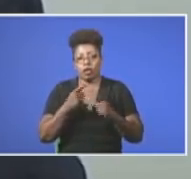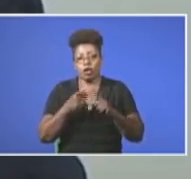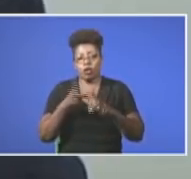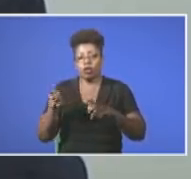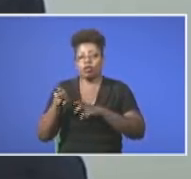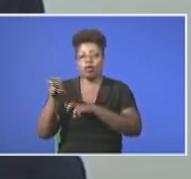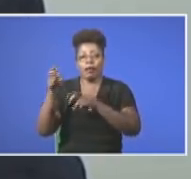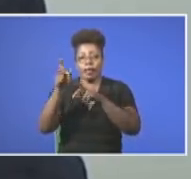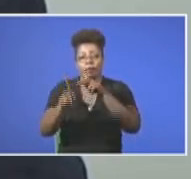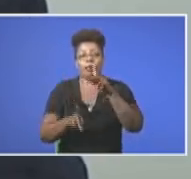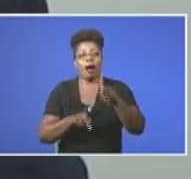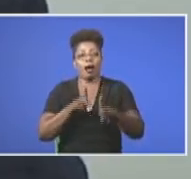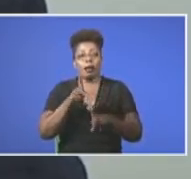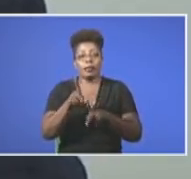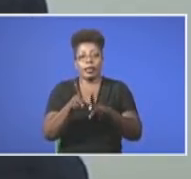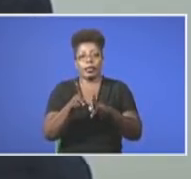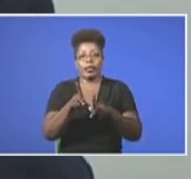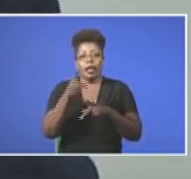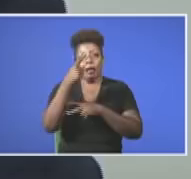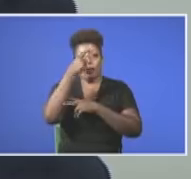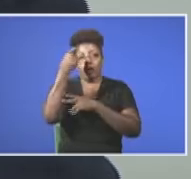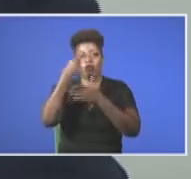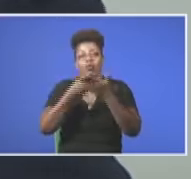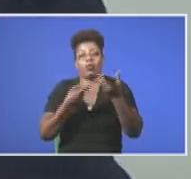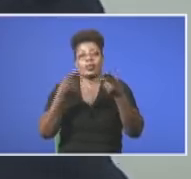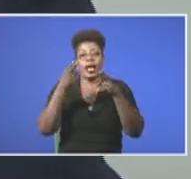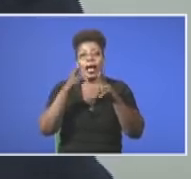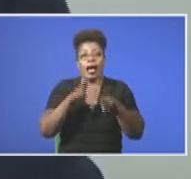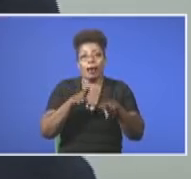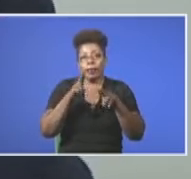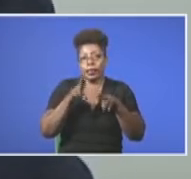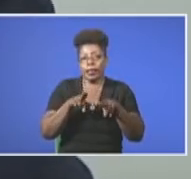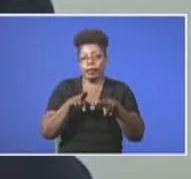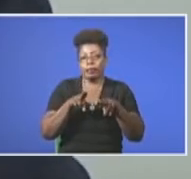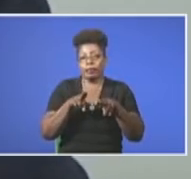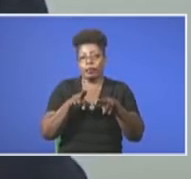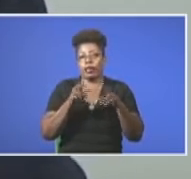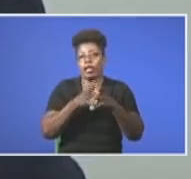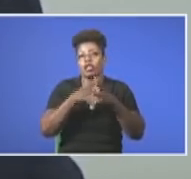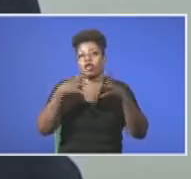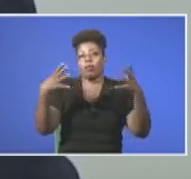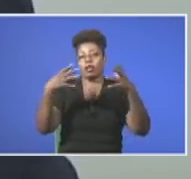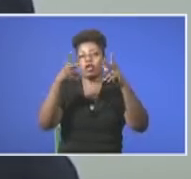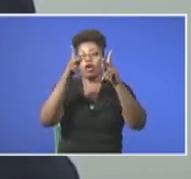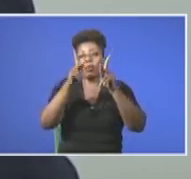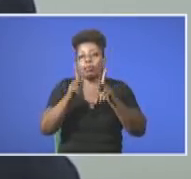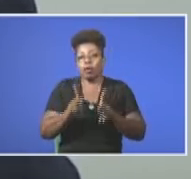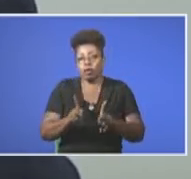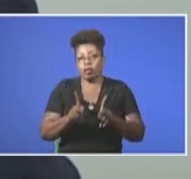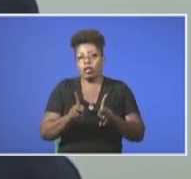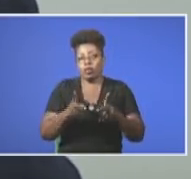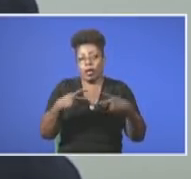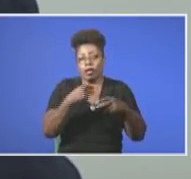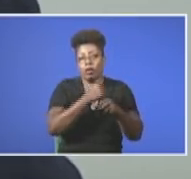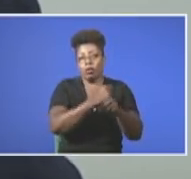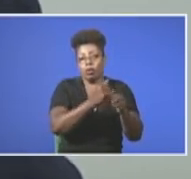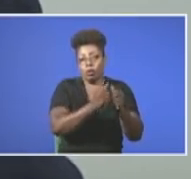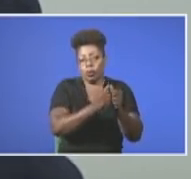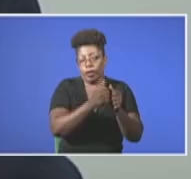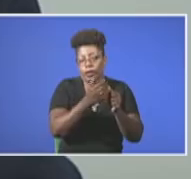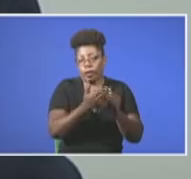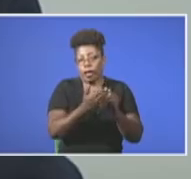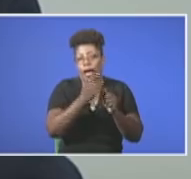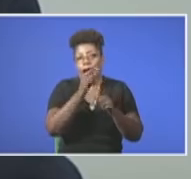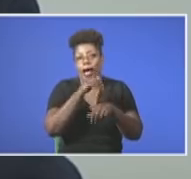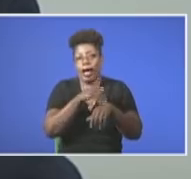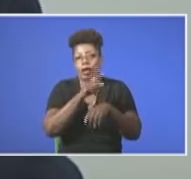public because what was happening was that there was such a large amount of persons that we were dealing with at one time